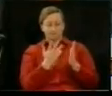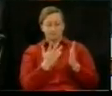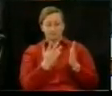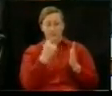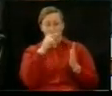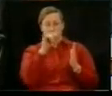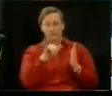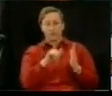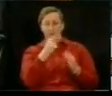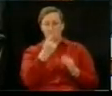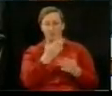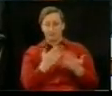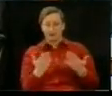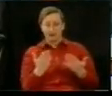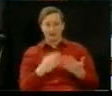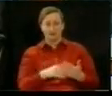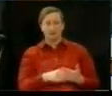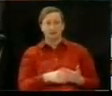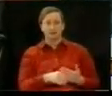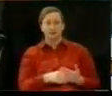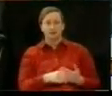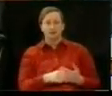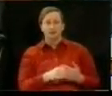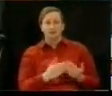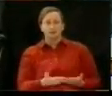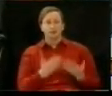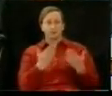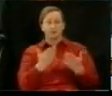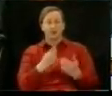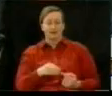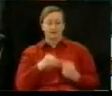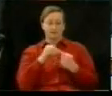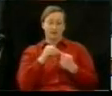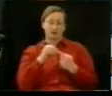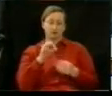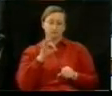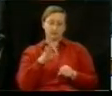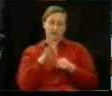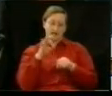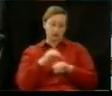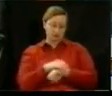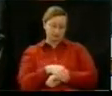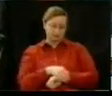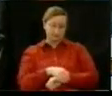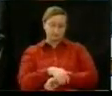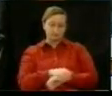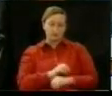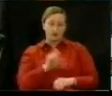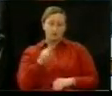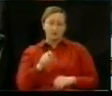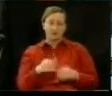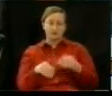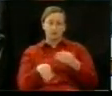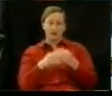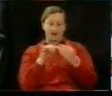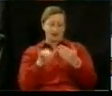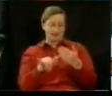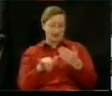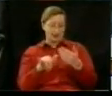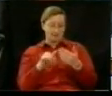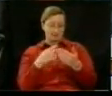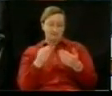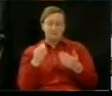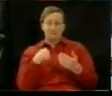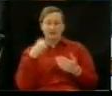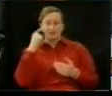for this one instance to provide for a special election. We will need to add that. And I